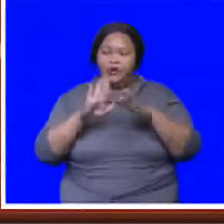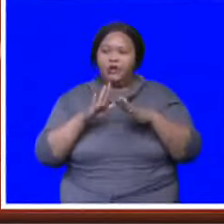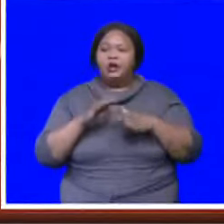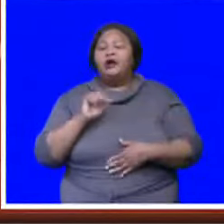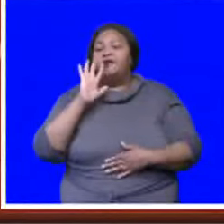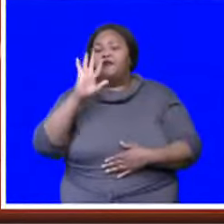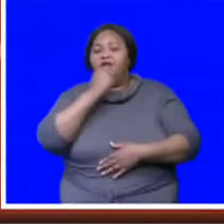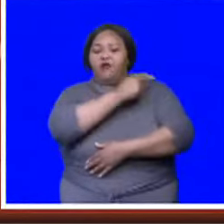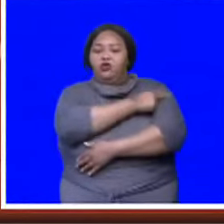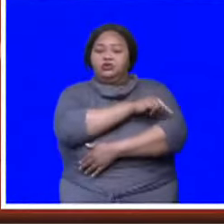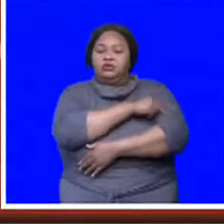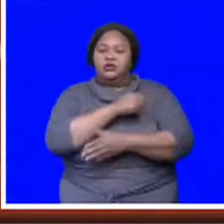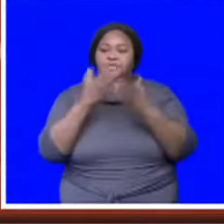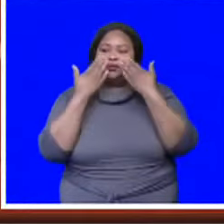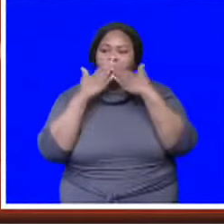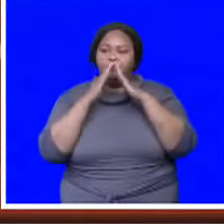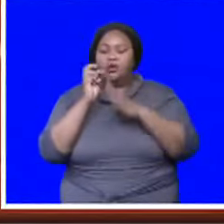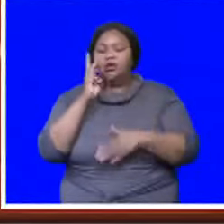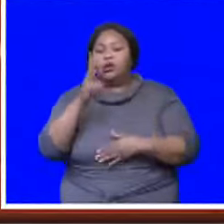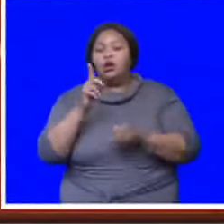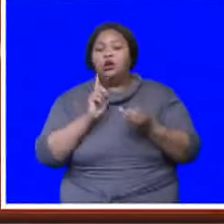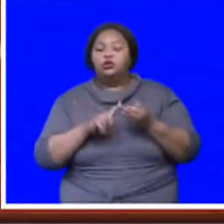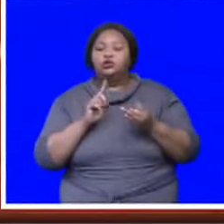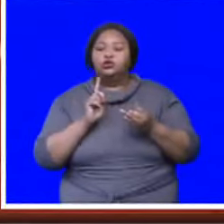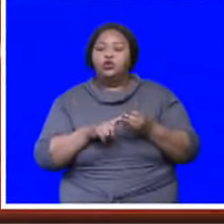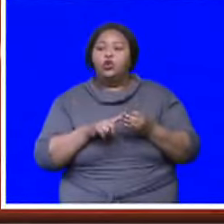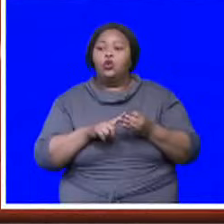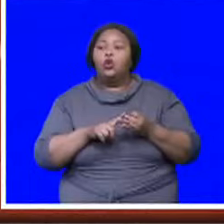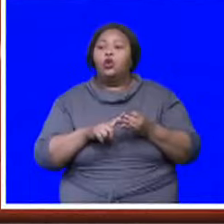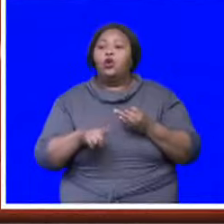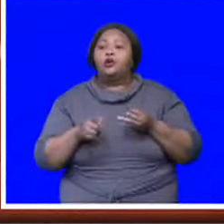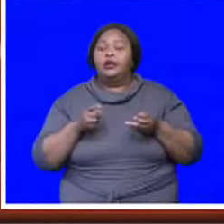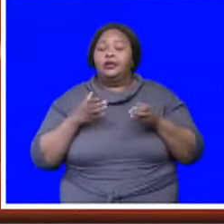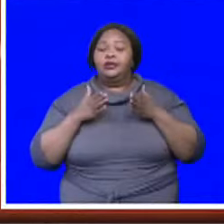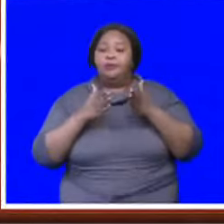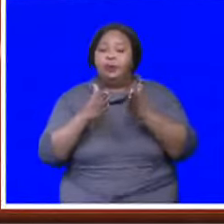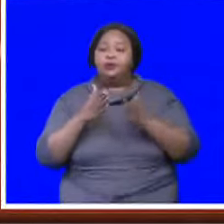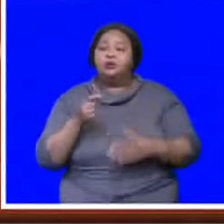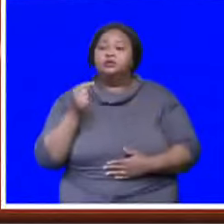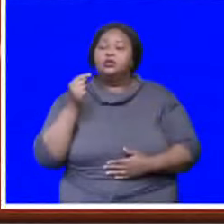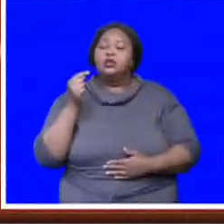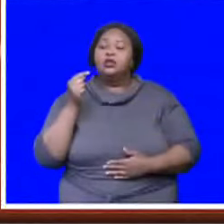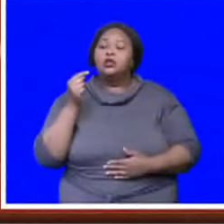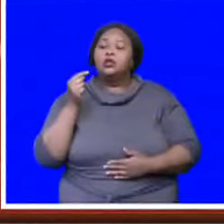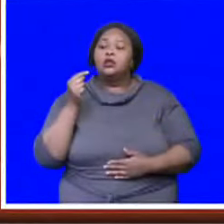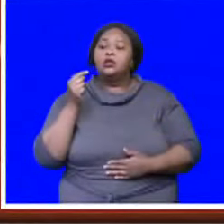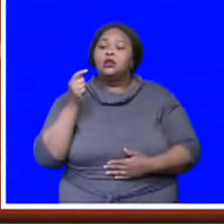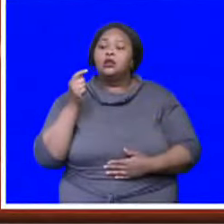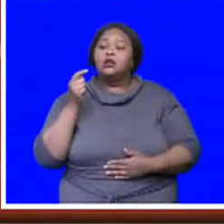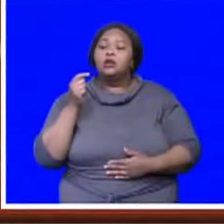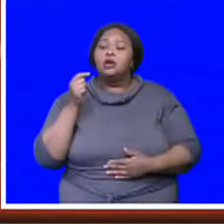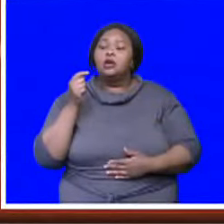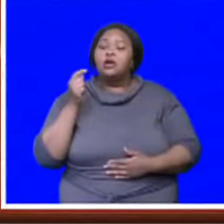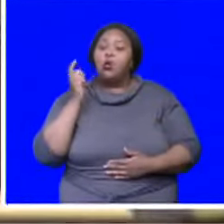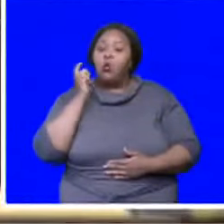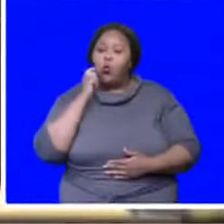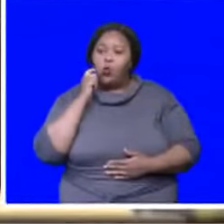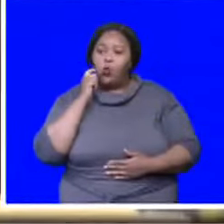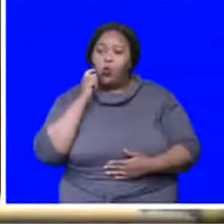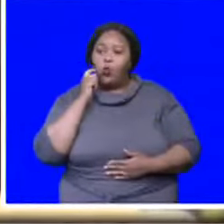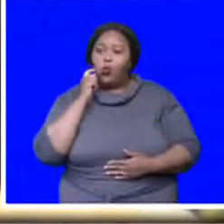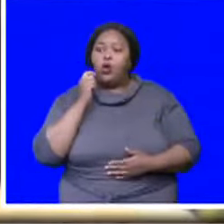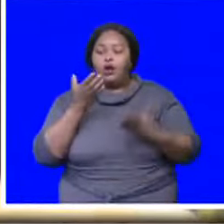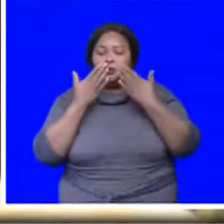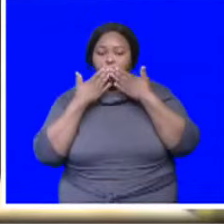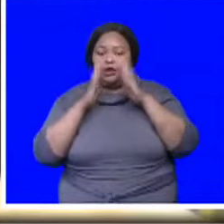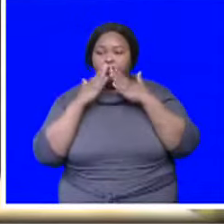maternity wing, so that when we receive lives, new babies, they come into a very nice environment.